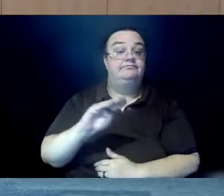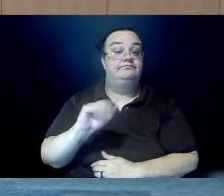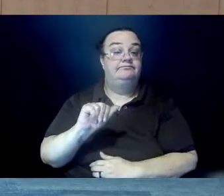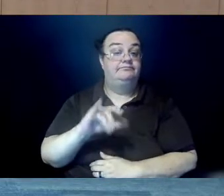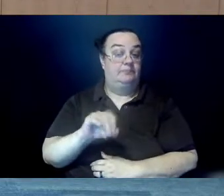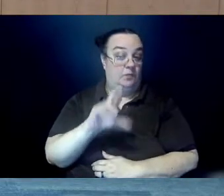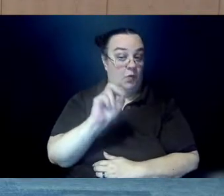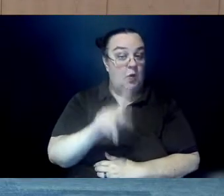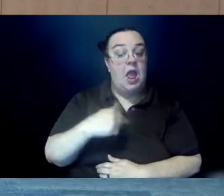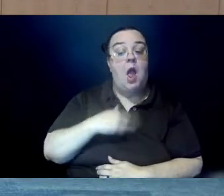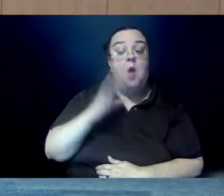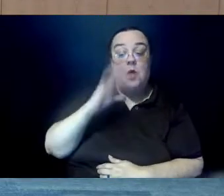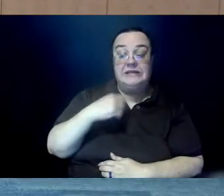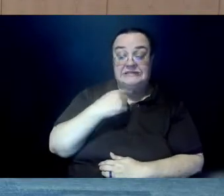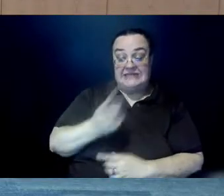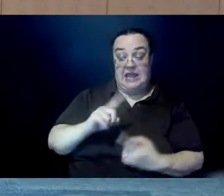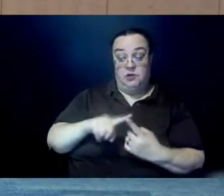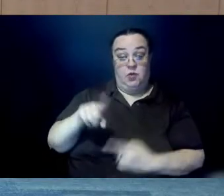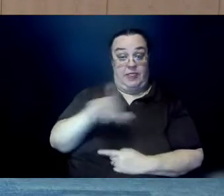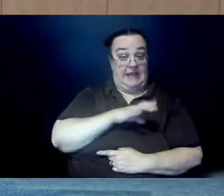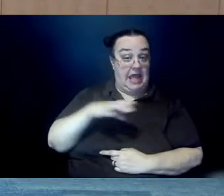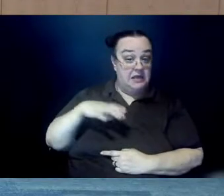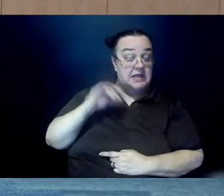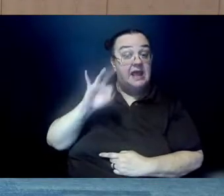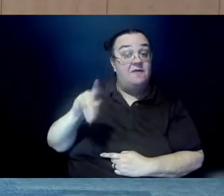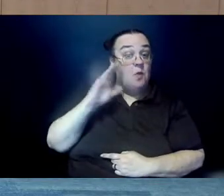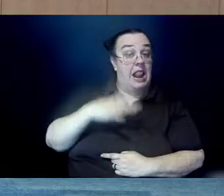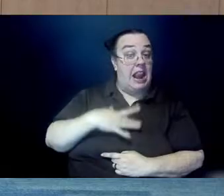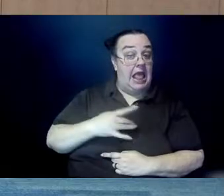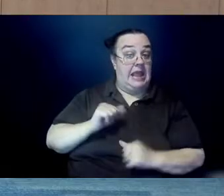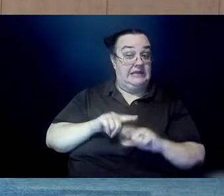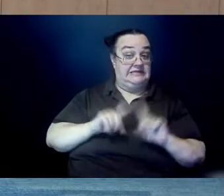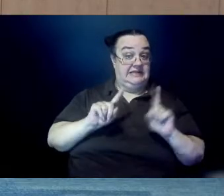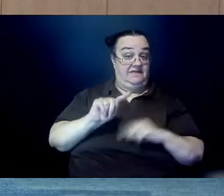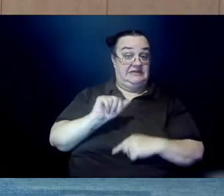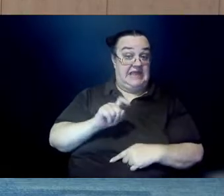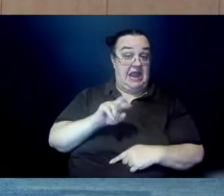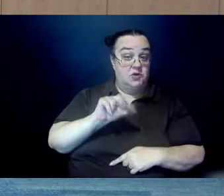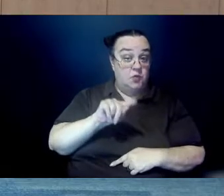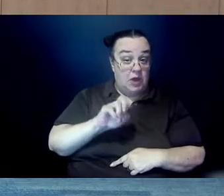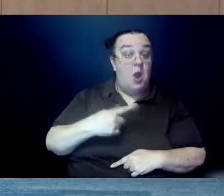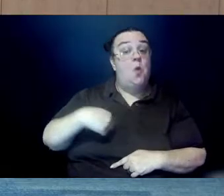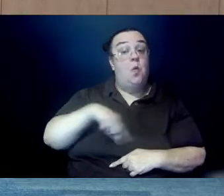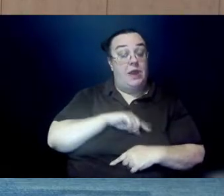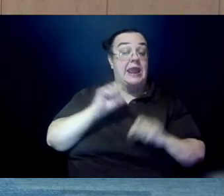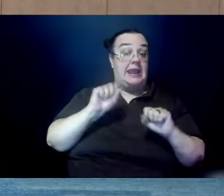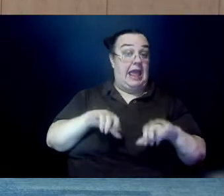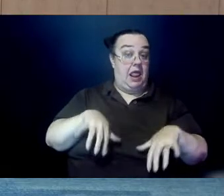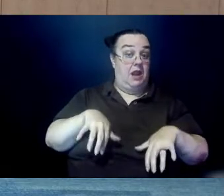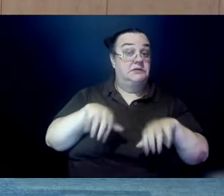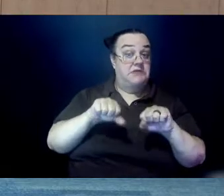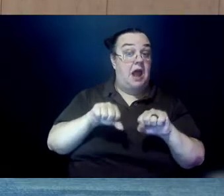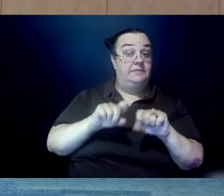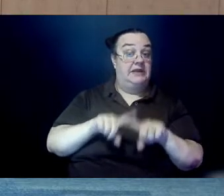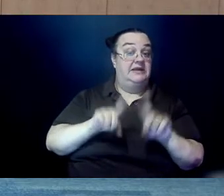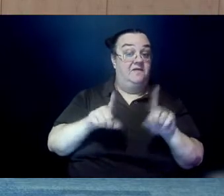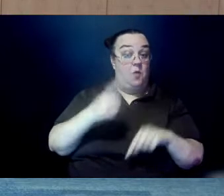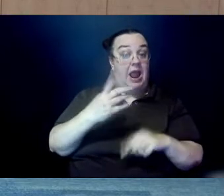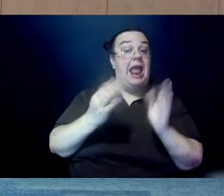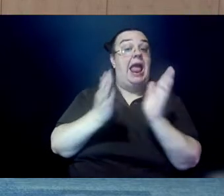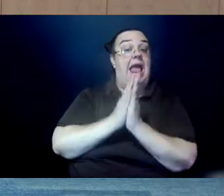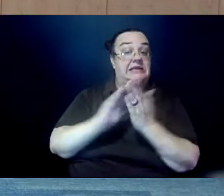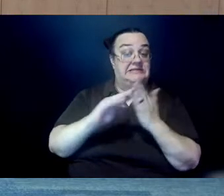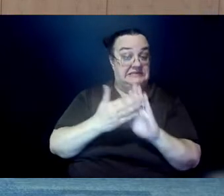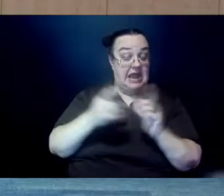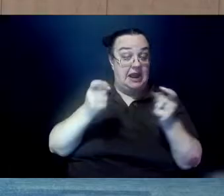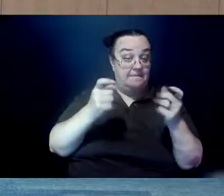will say to the council, if you would like a different tax rate, we can adopt one and ask our town administrator and